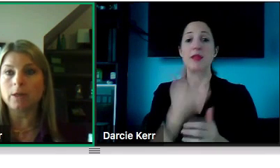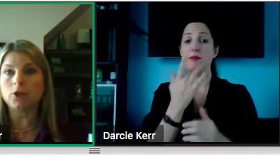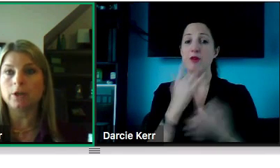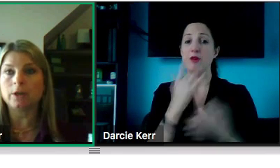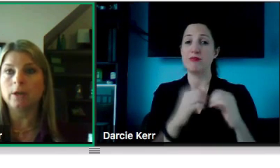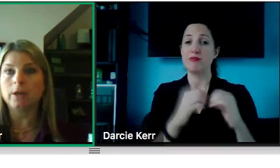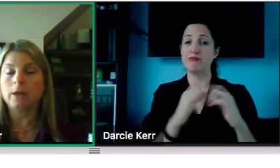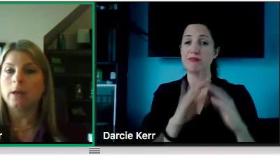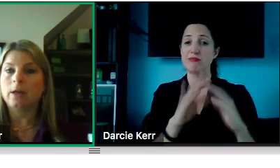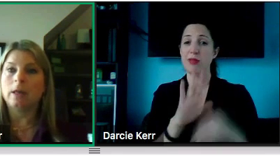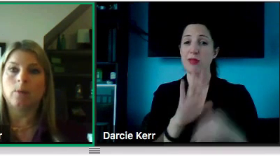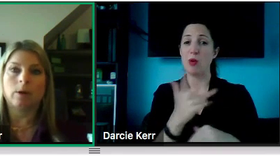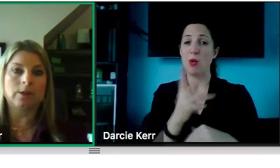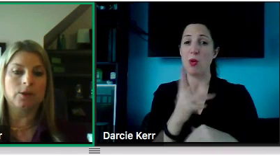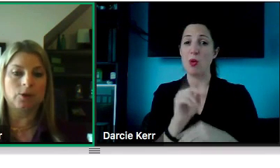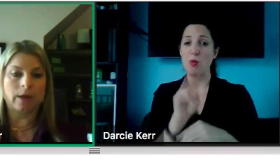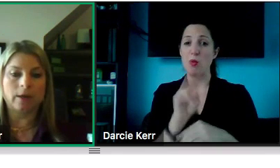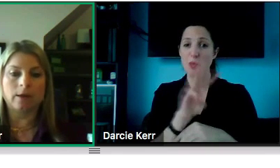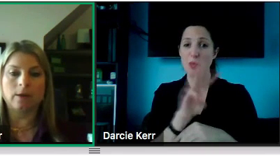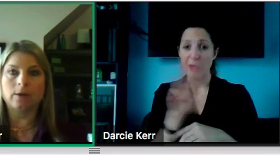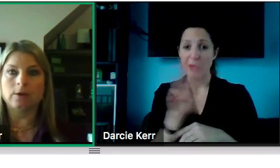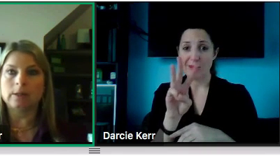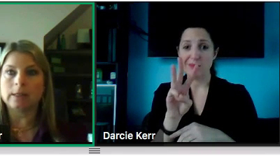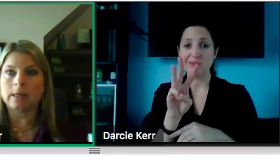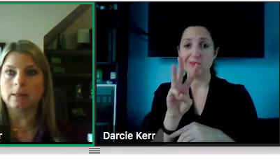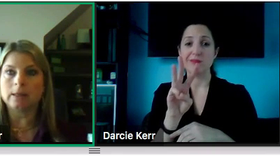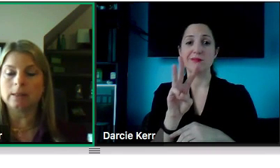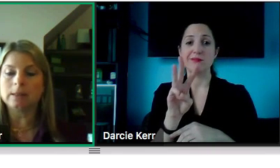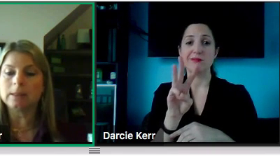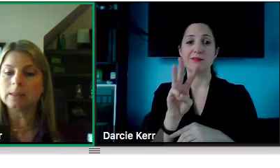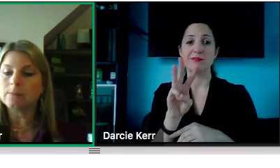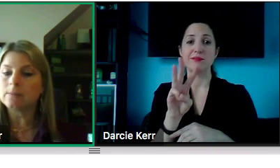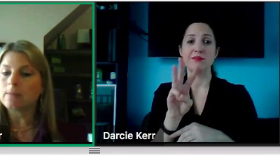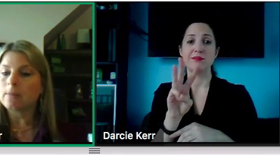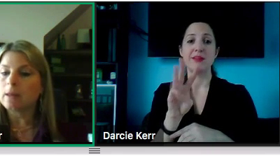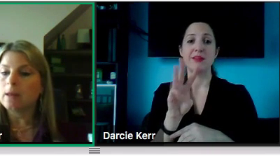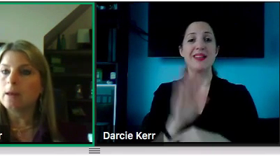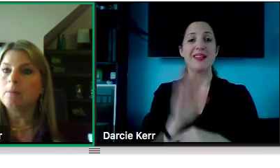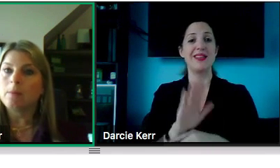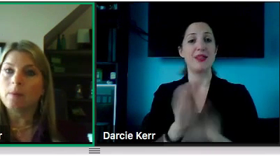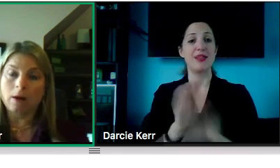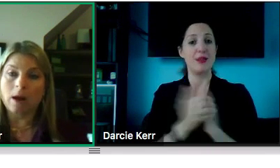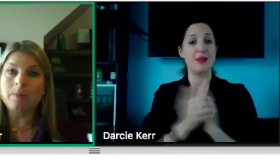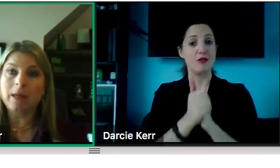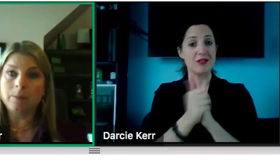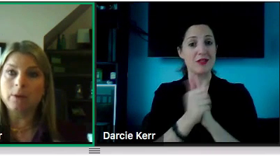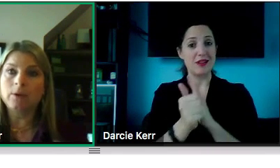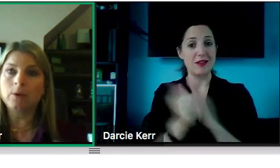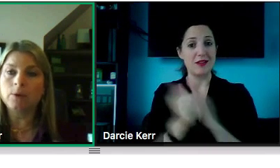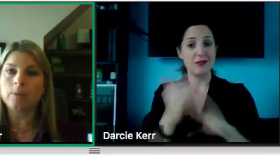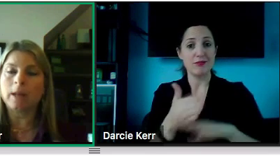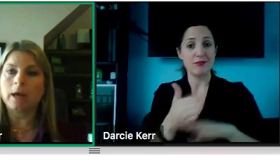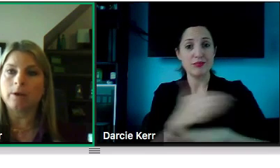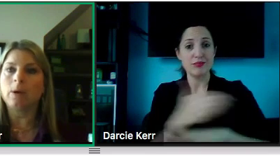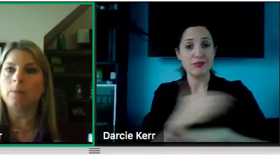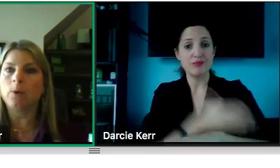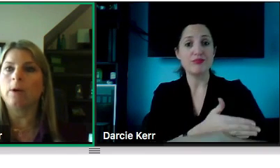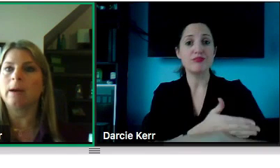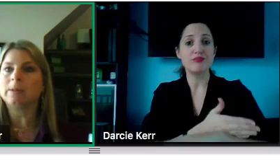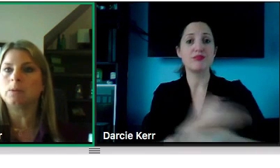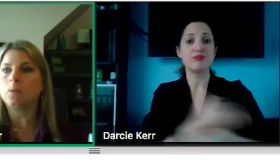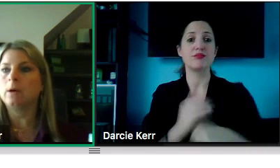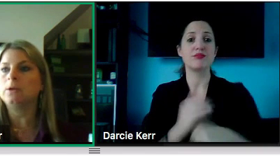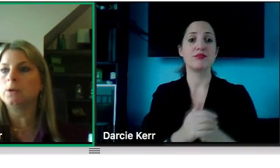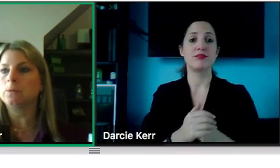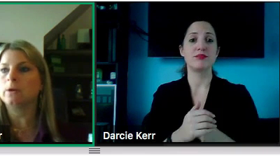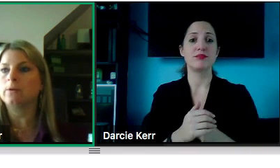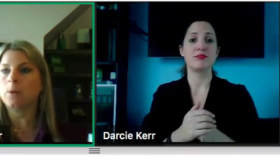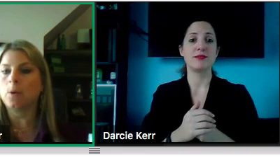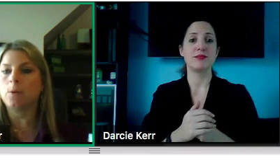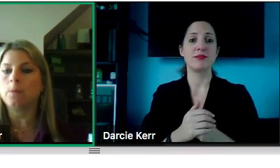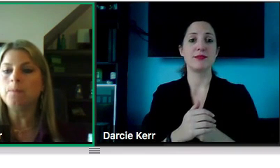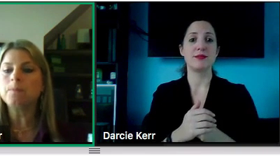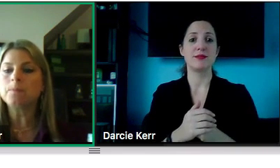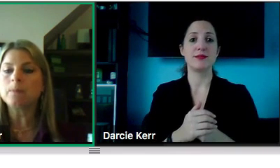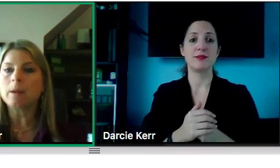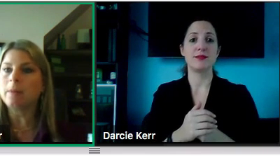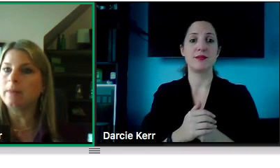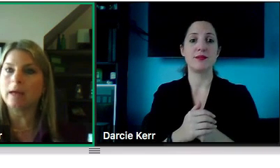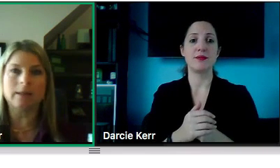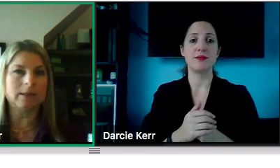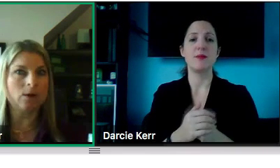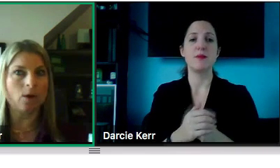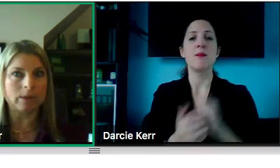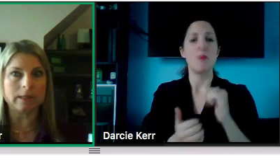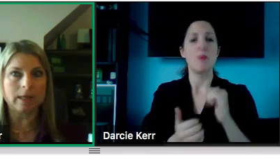of the motivation. They want to strengthen their skills. A lot of people who apply to our programs want to work from